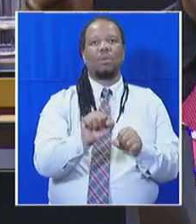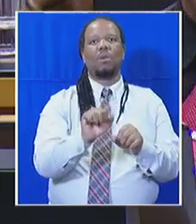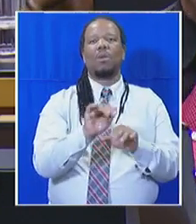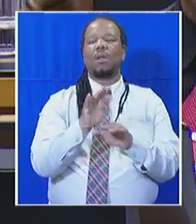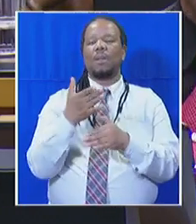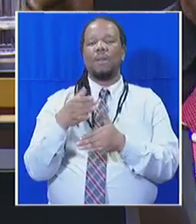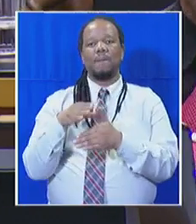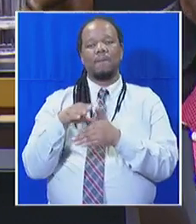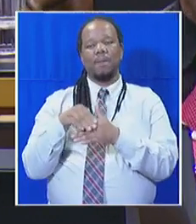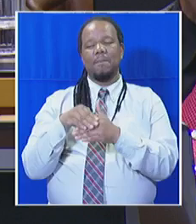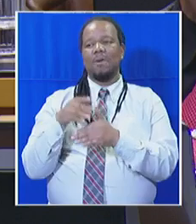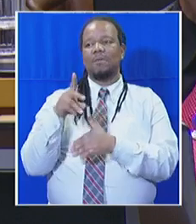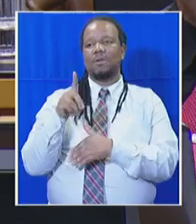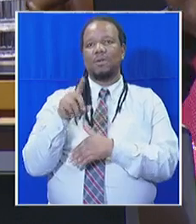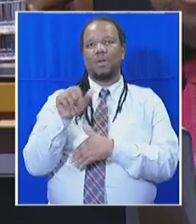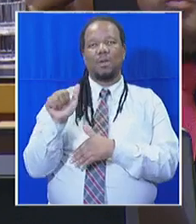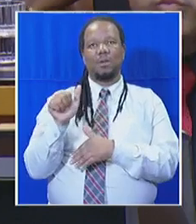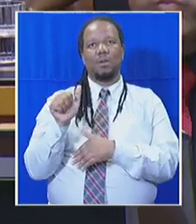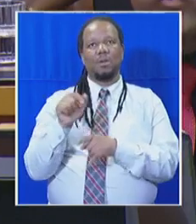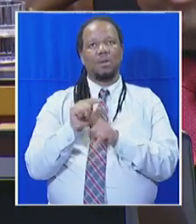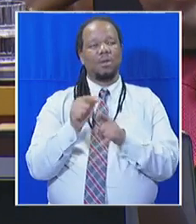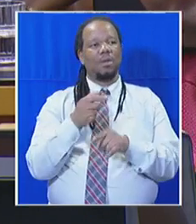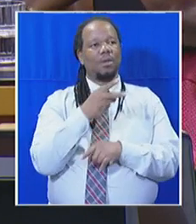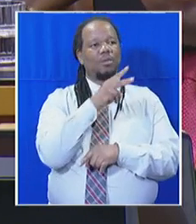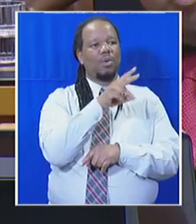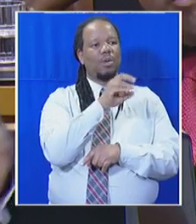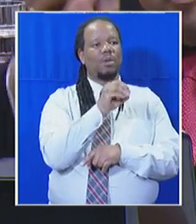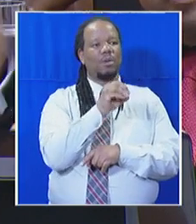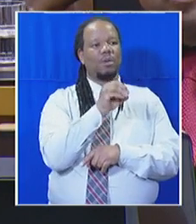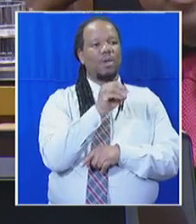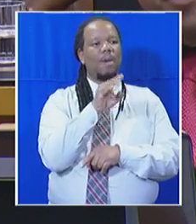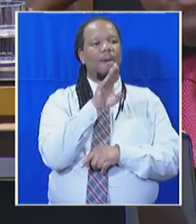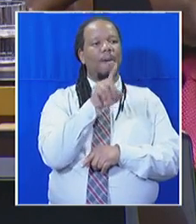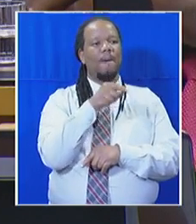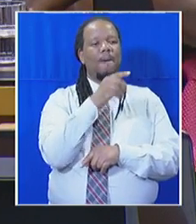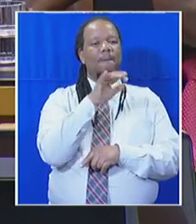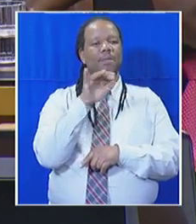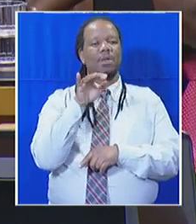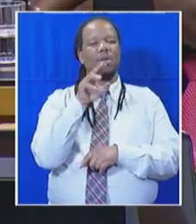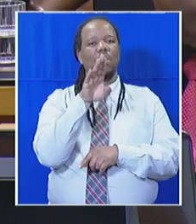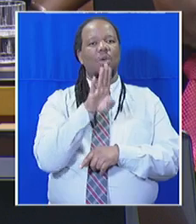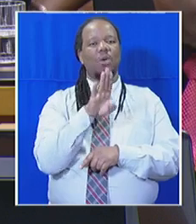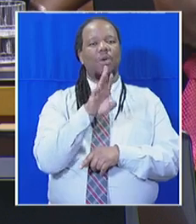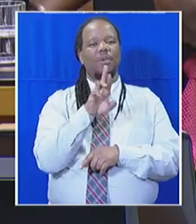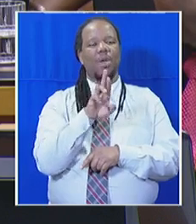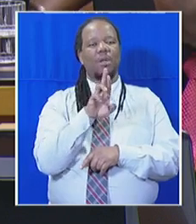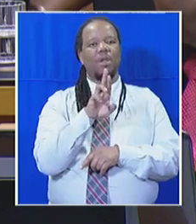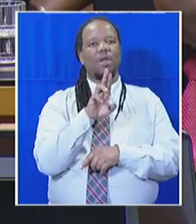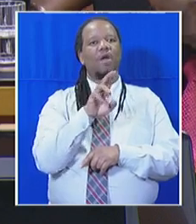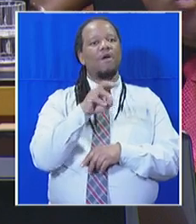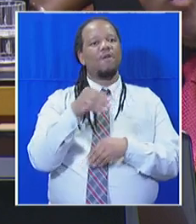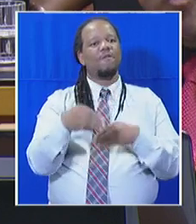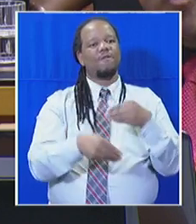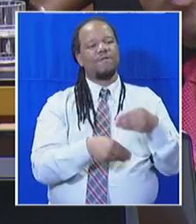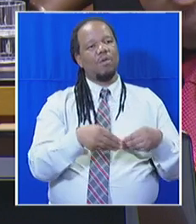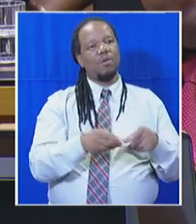from the DA was with regards to 20 billion rand of fraud. How much has been recovered? It's a simple question. Honorable which relates